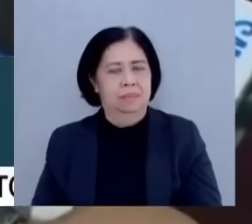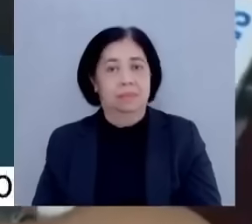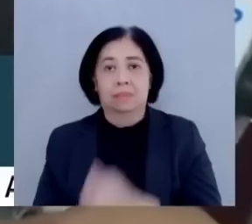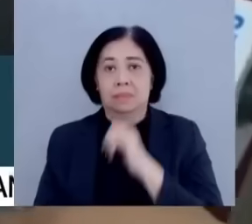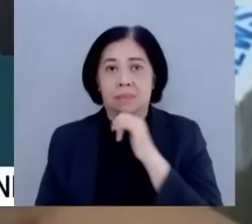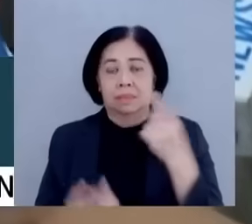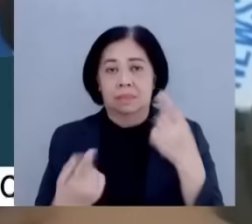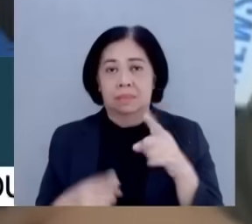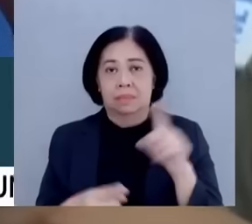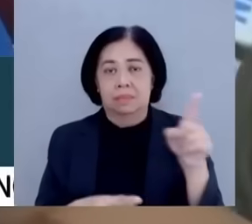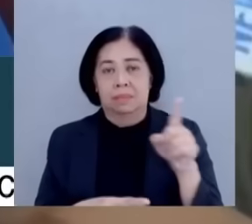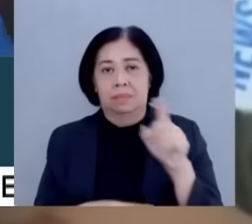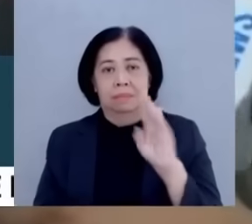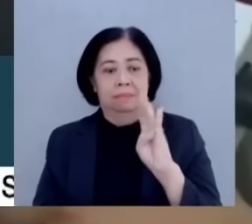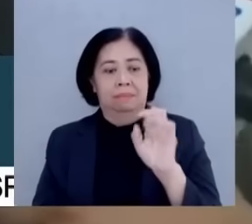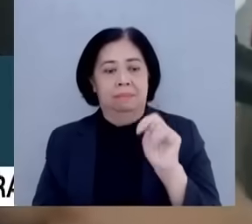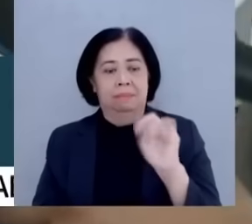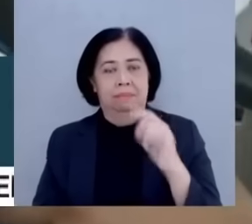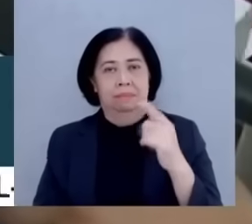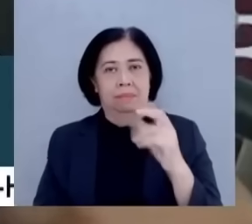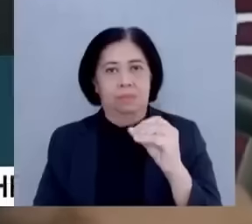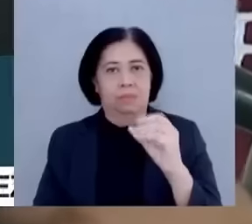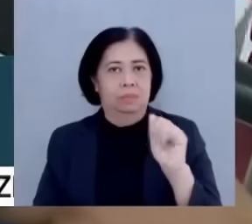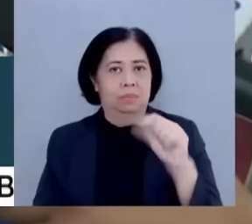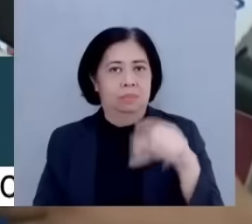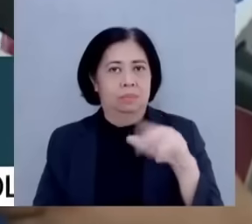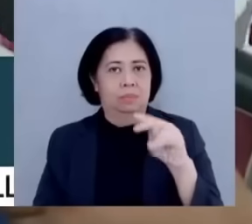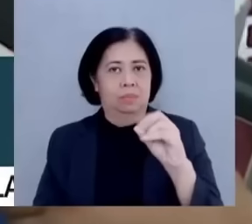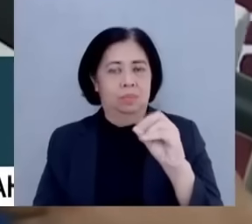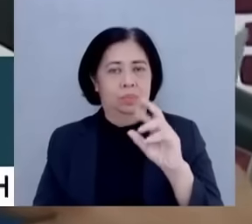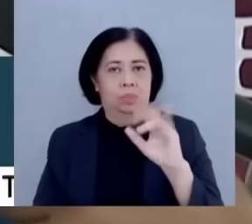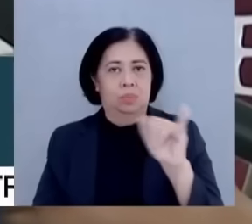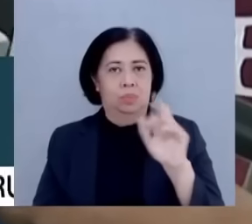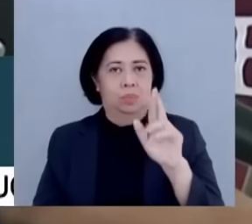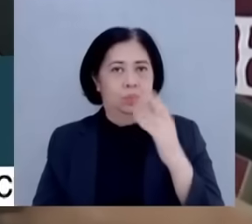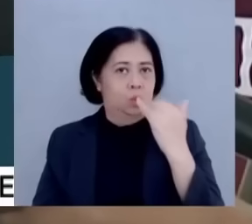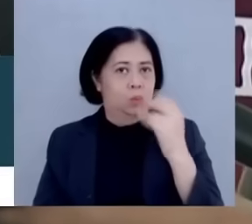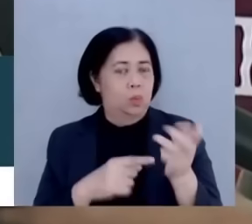ni Benigno Aquino Jr. Kaya po hindi siya